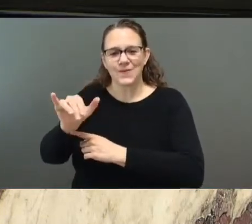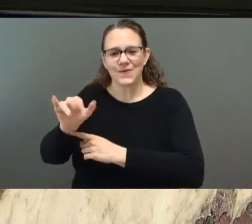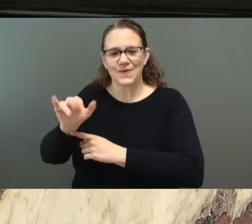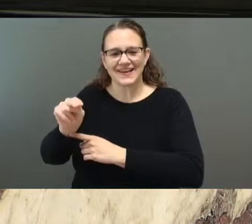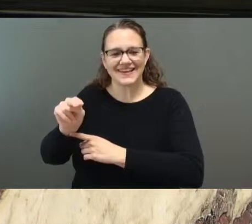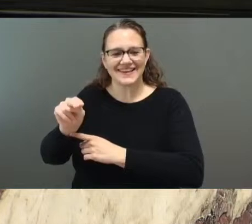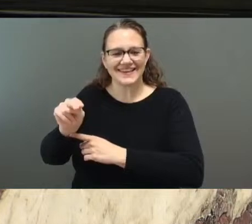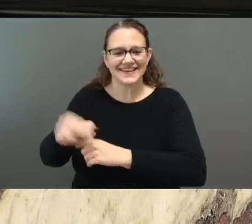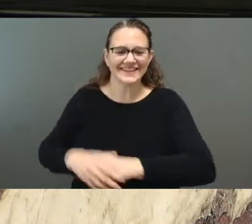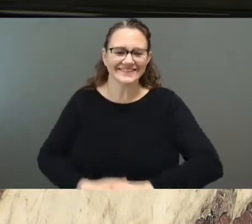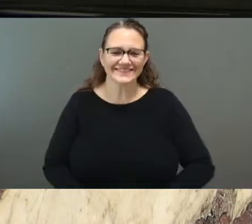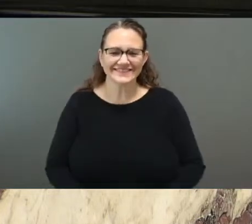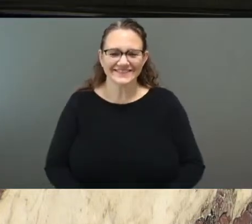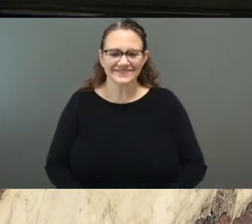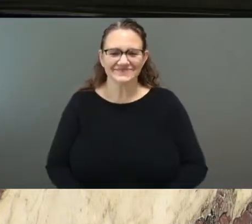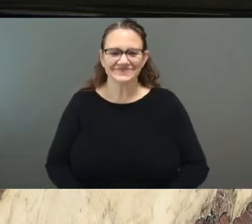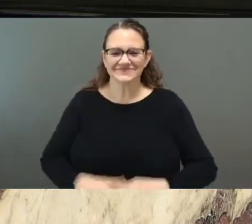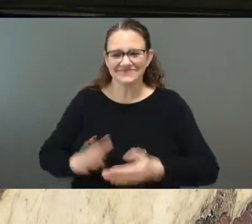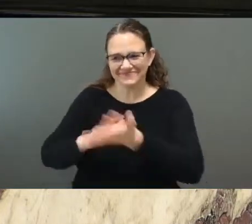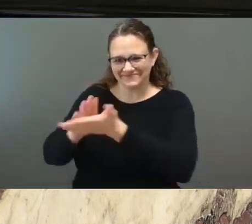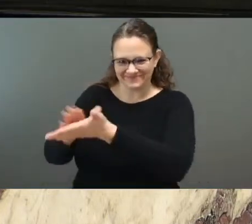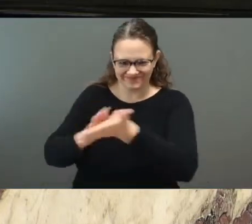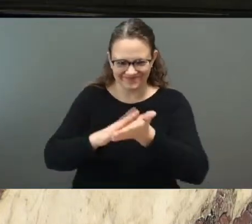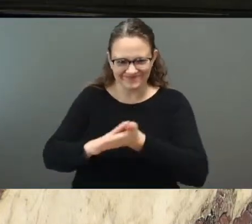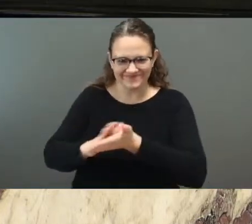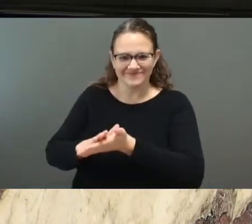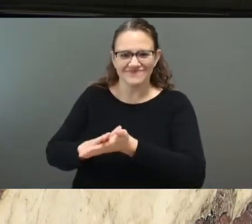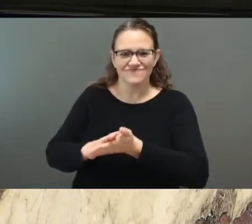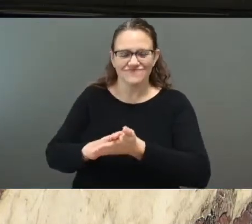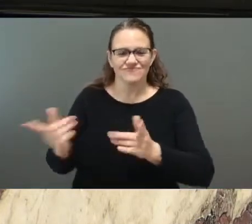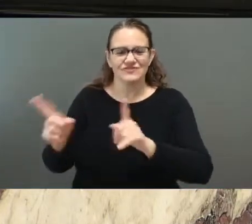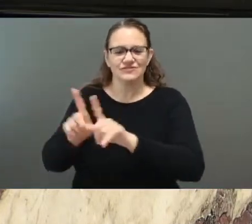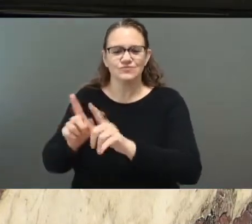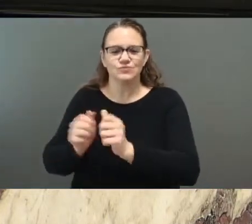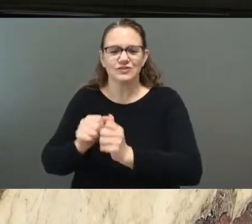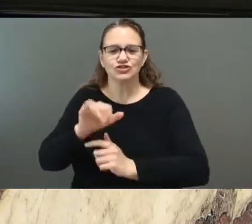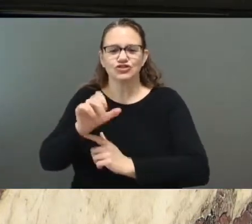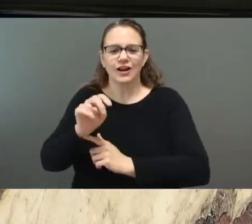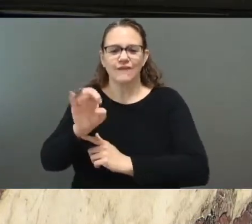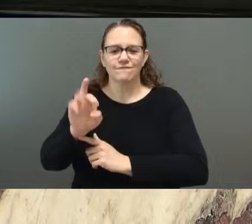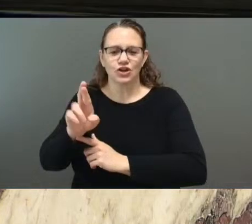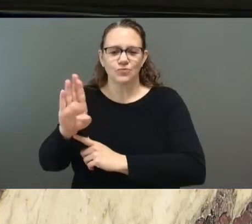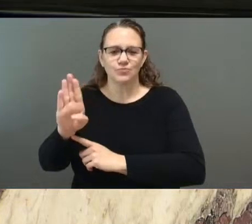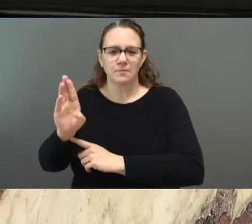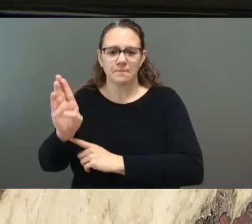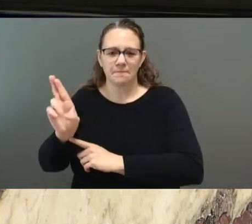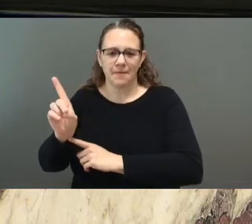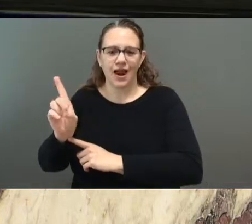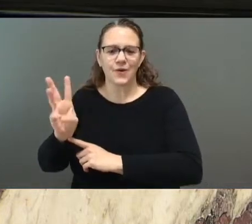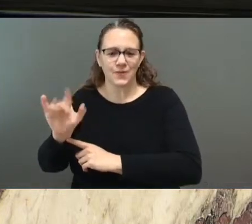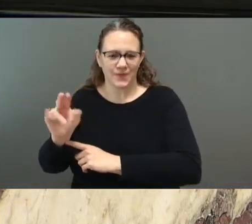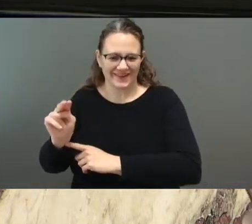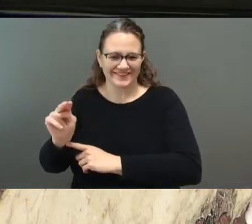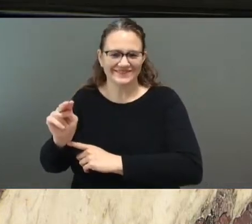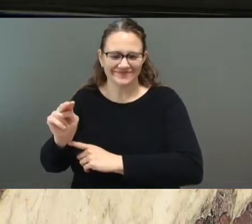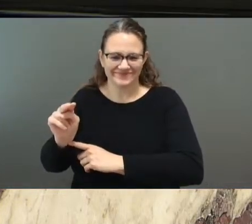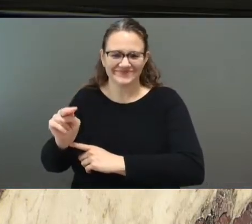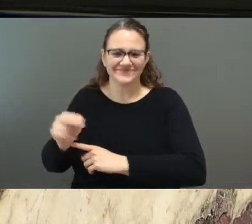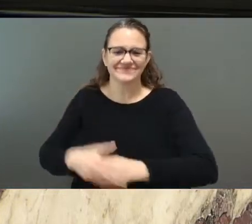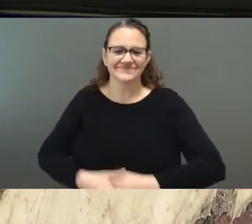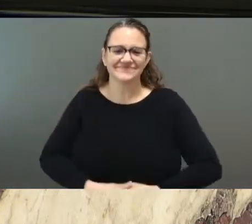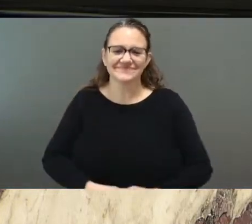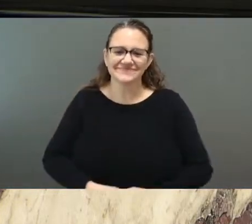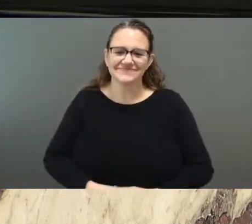And she is here with Jennifer Boudwin. Thank you for the ceremony this morning, Honourable Speaker, and I look forward to joining the members,